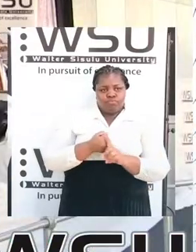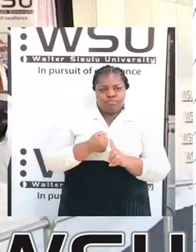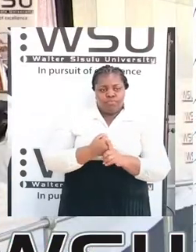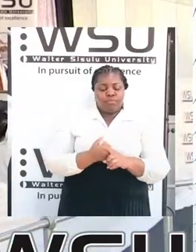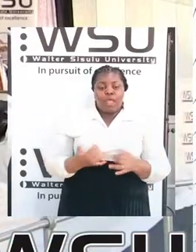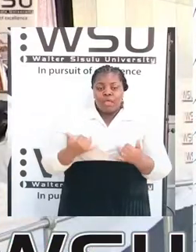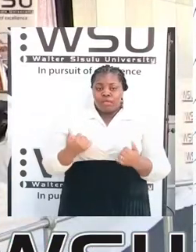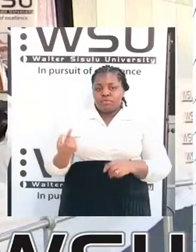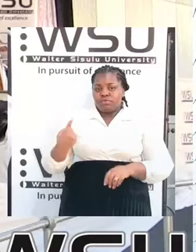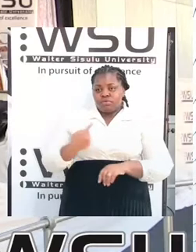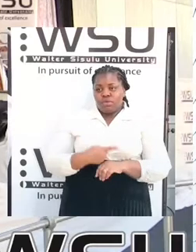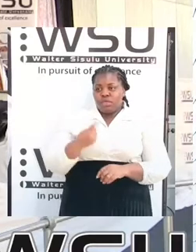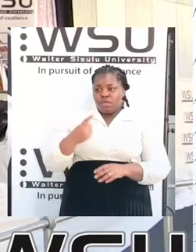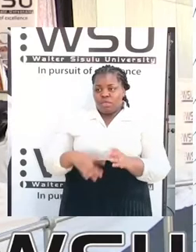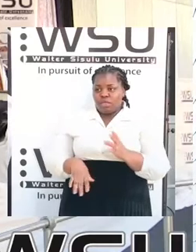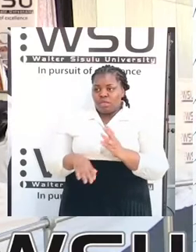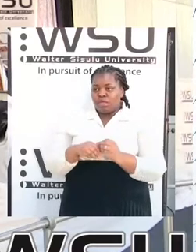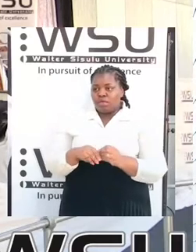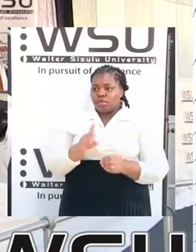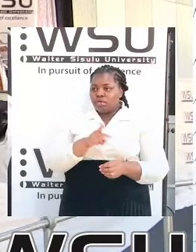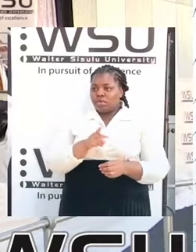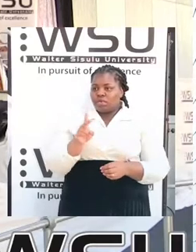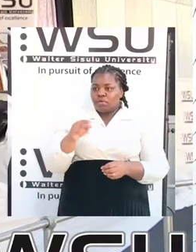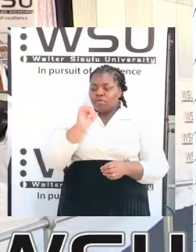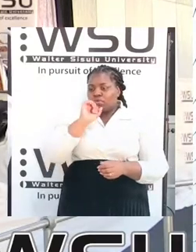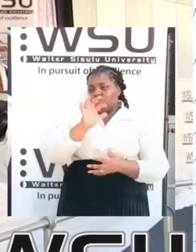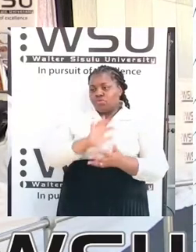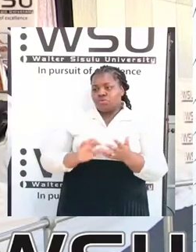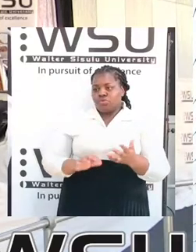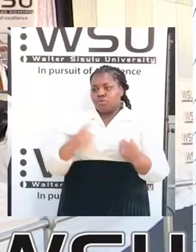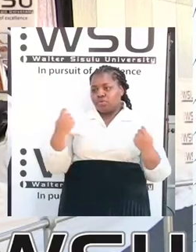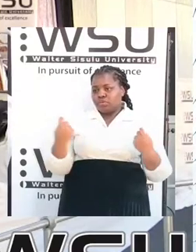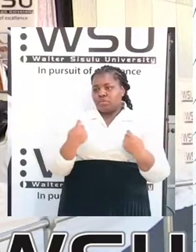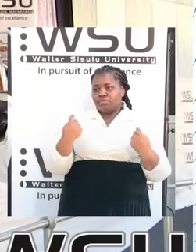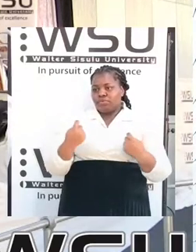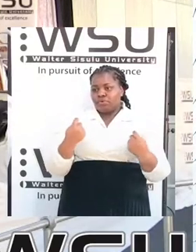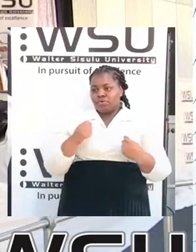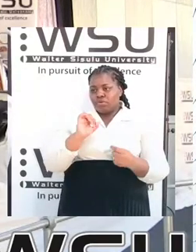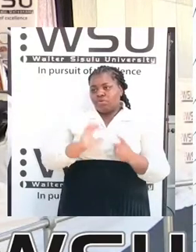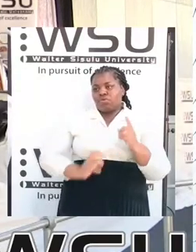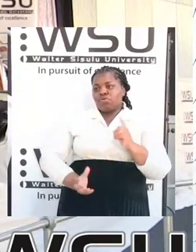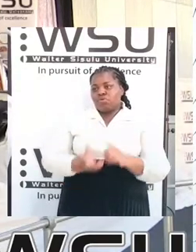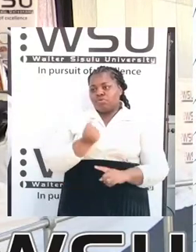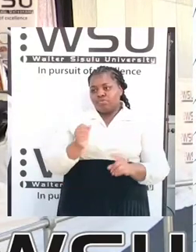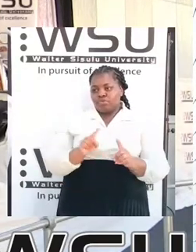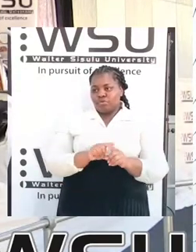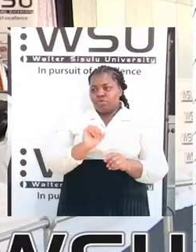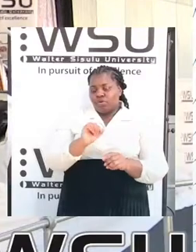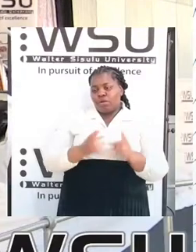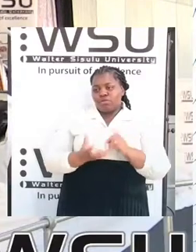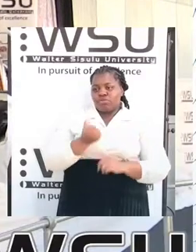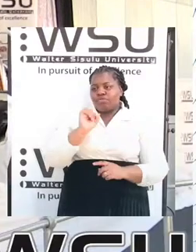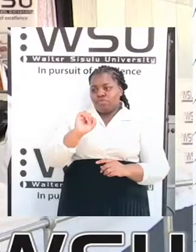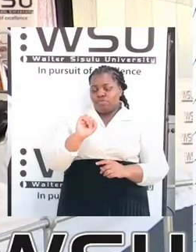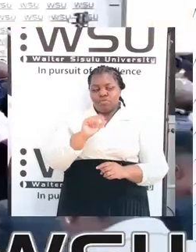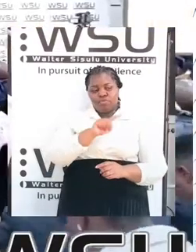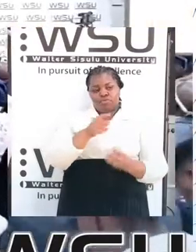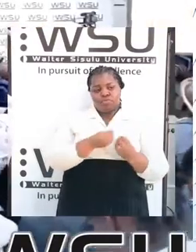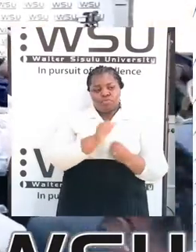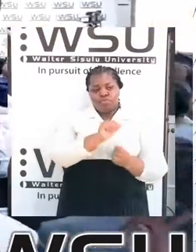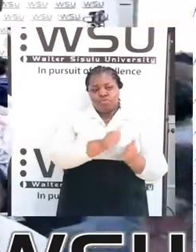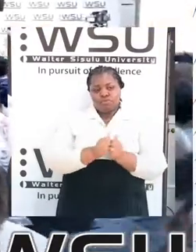And today you have added exclamation marks to your stories celebrating your achievements and achievements of your peers.